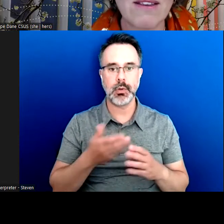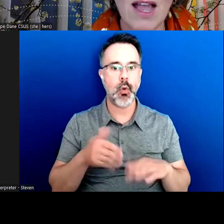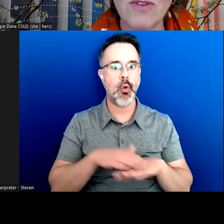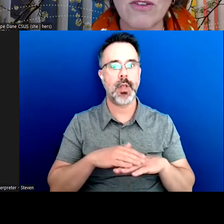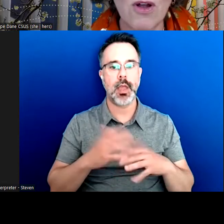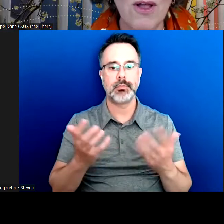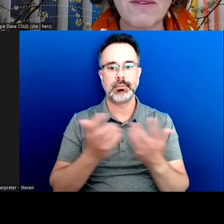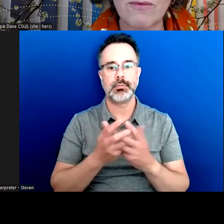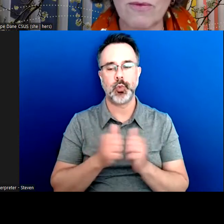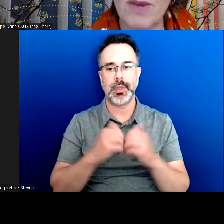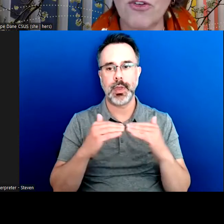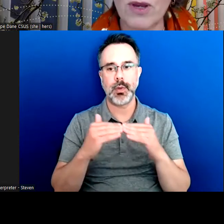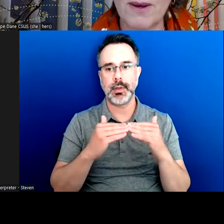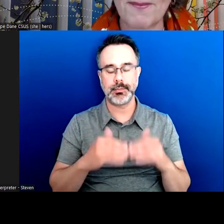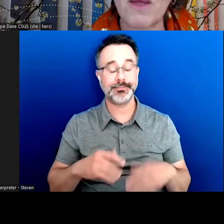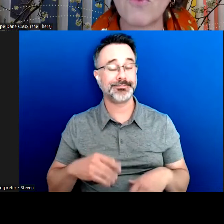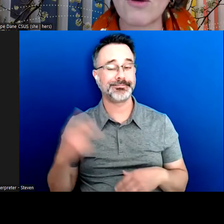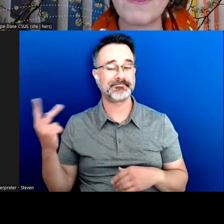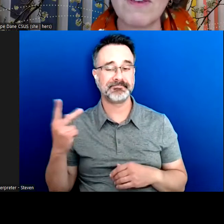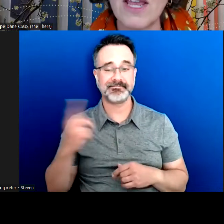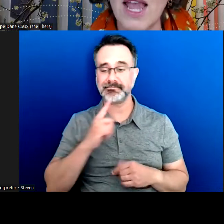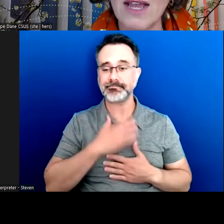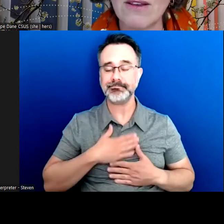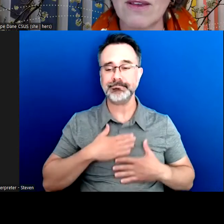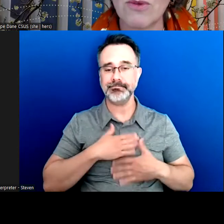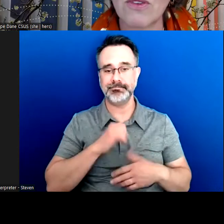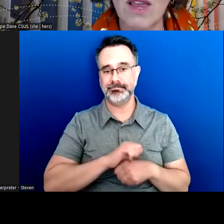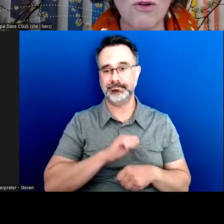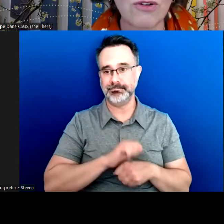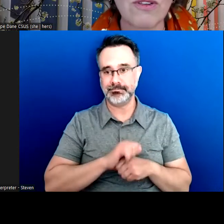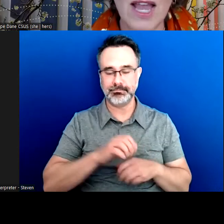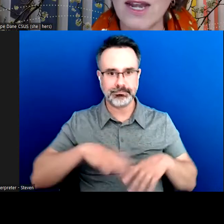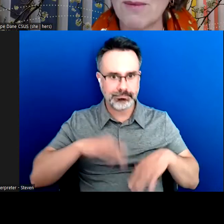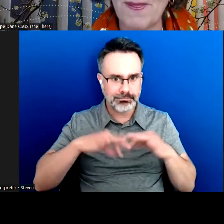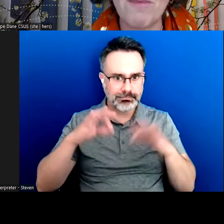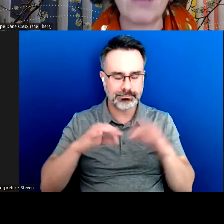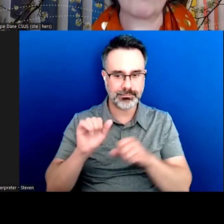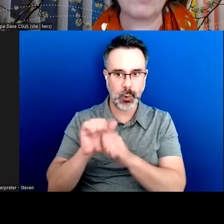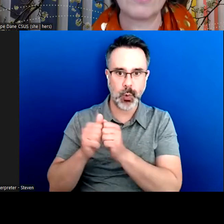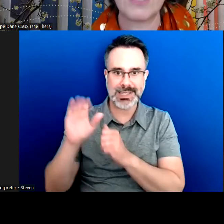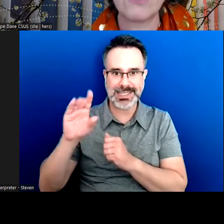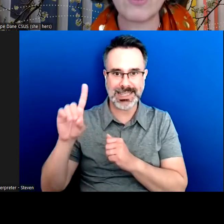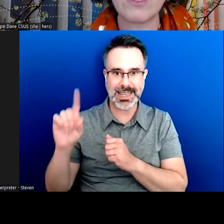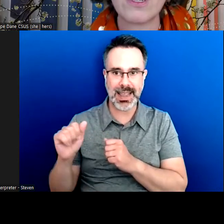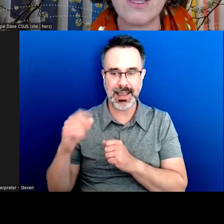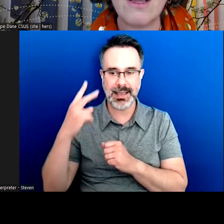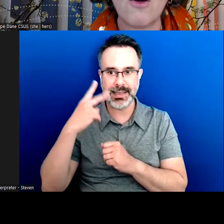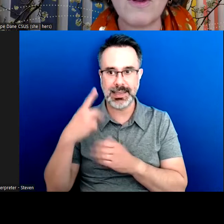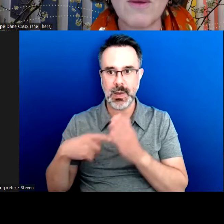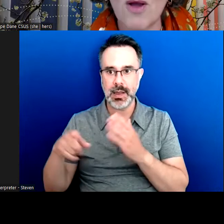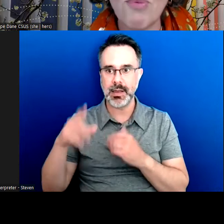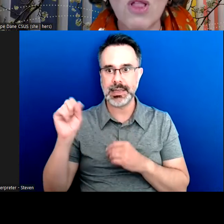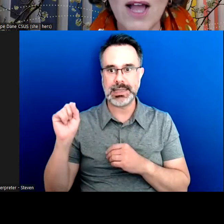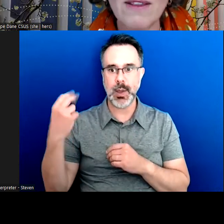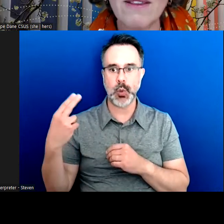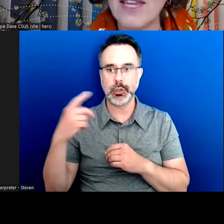to get to dive into all this information and work with CDA to see what stakeholders said about the master plan on aging.